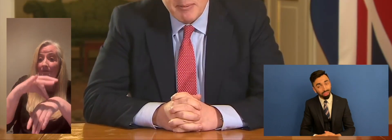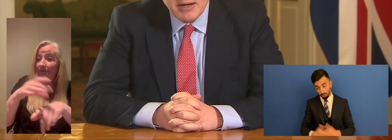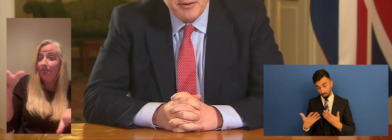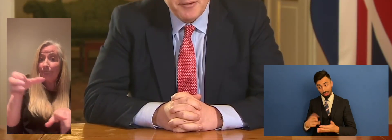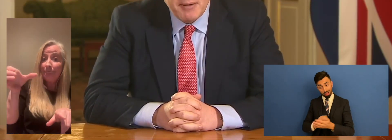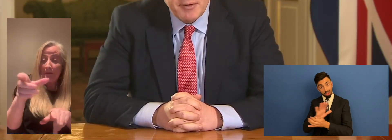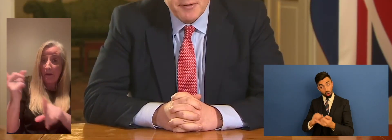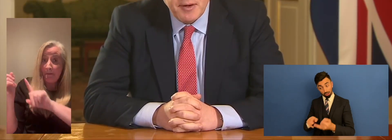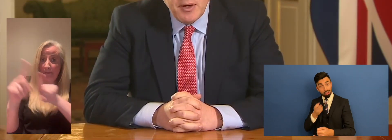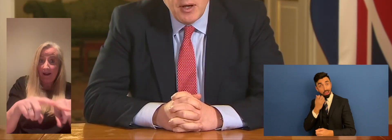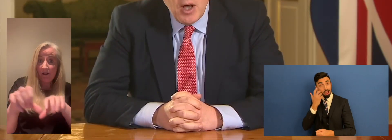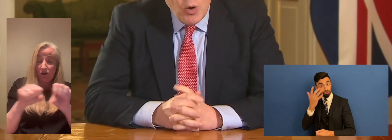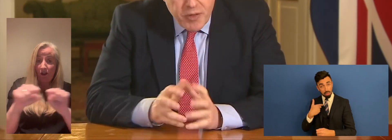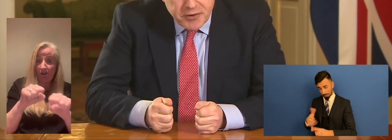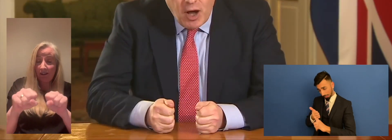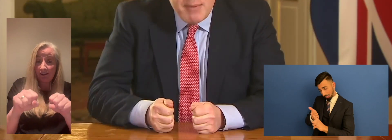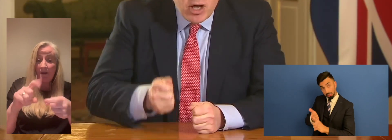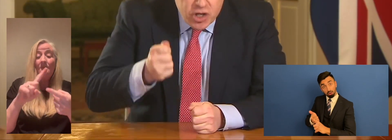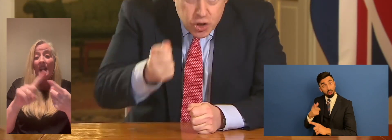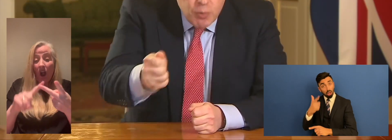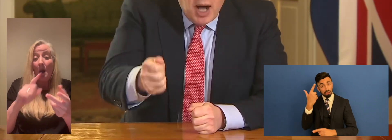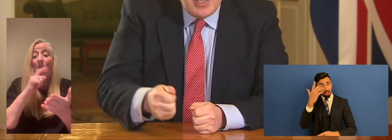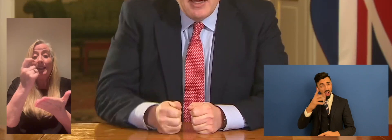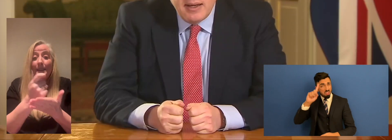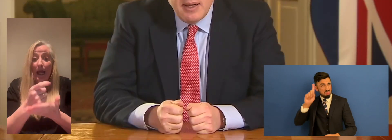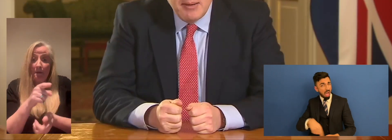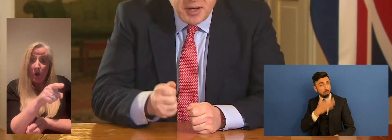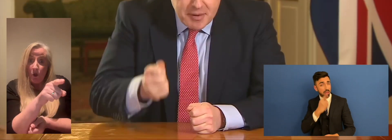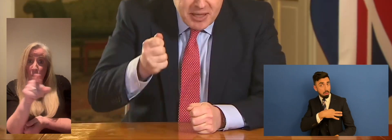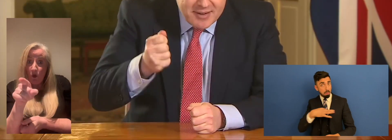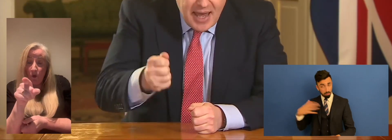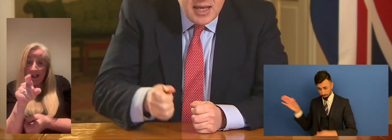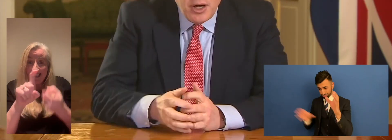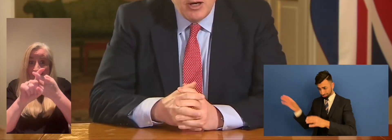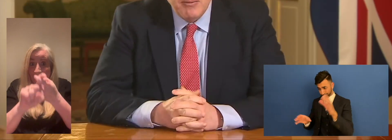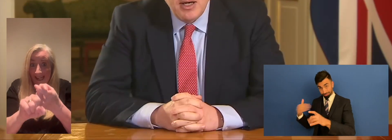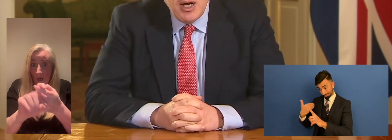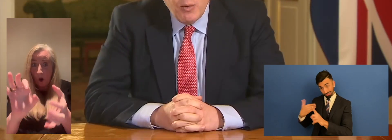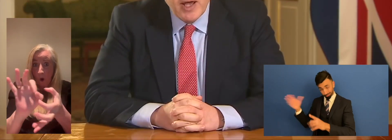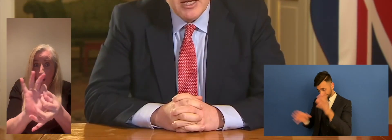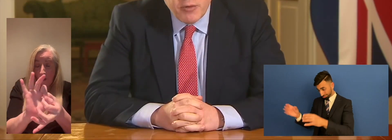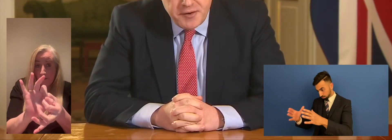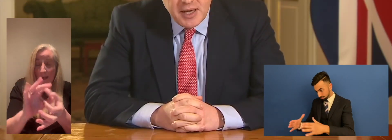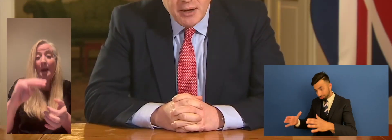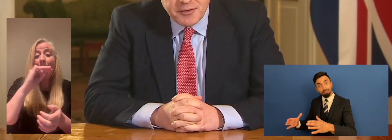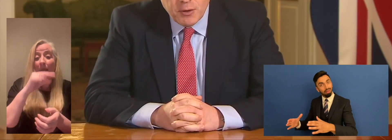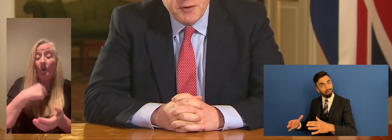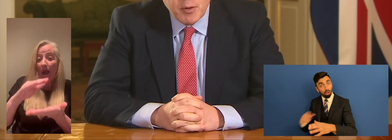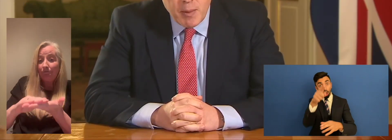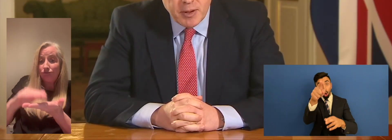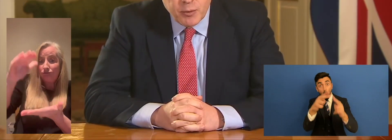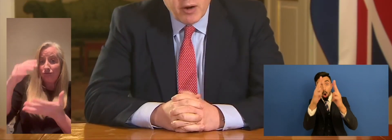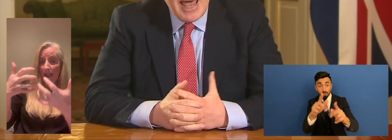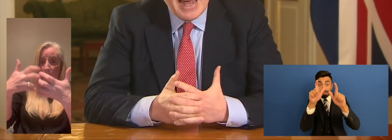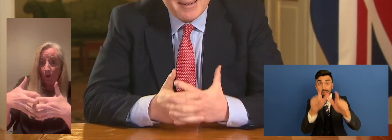now coming back to the service. With the time you buy by simply staying at home, we are increasing our stocks